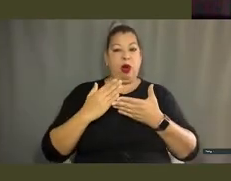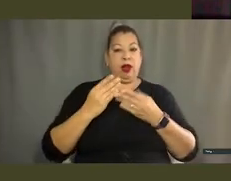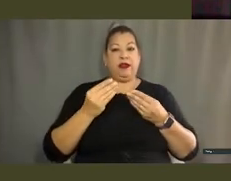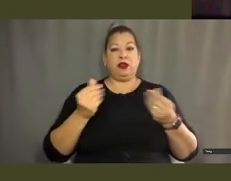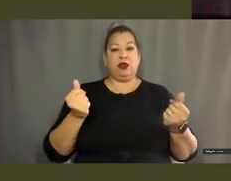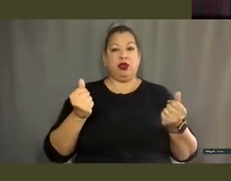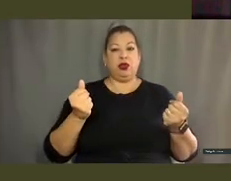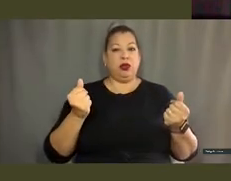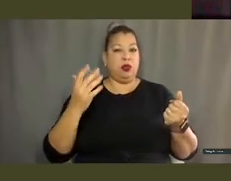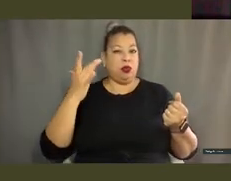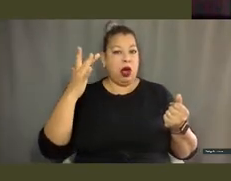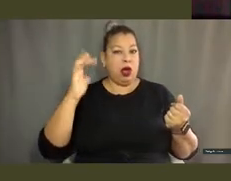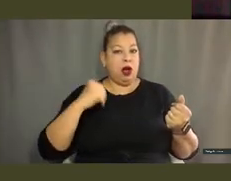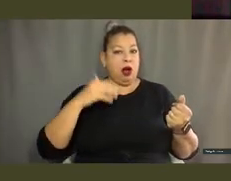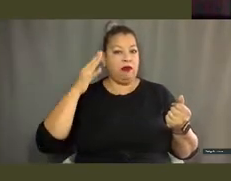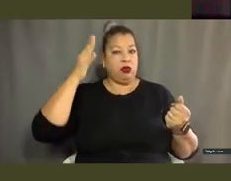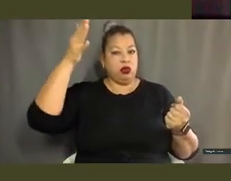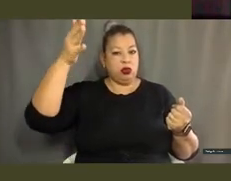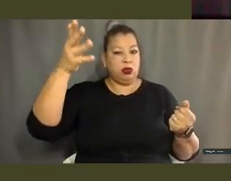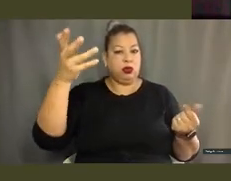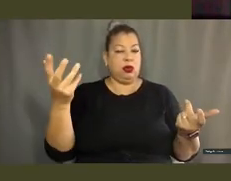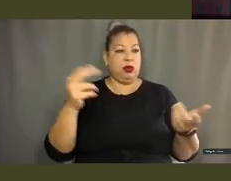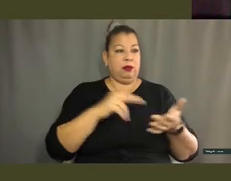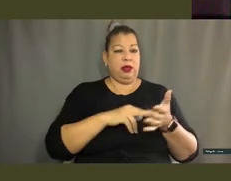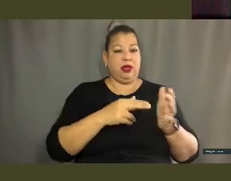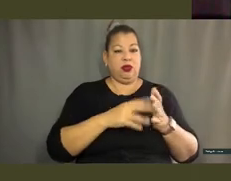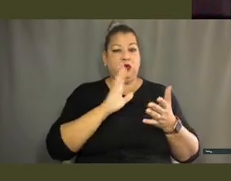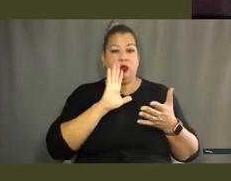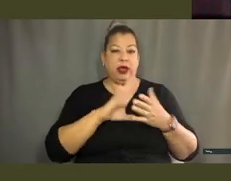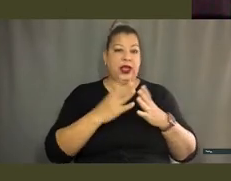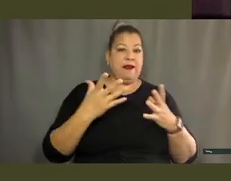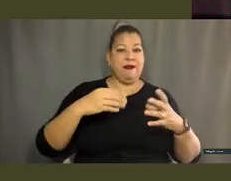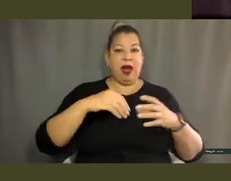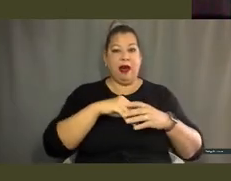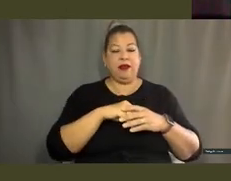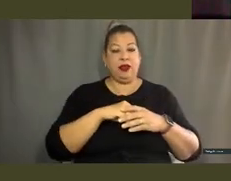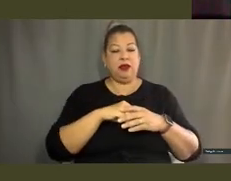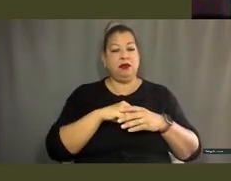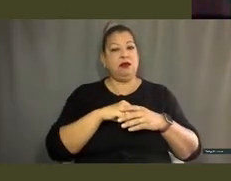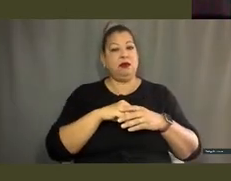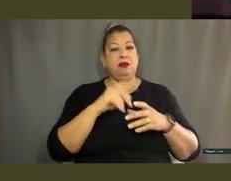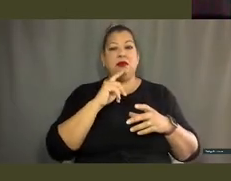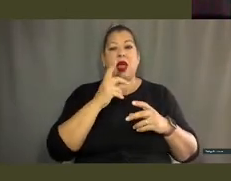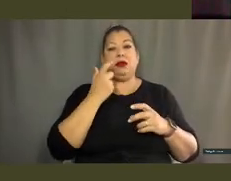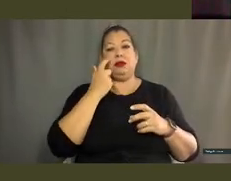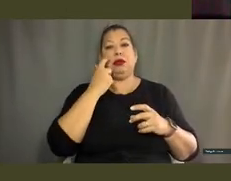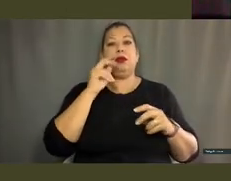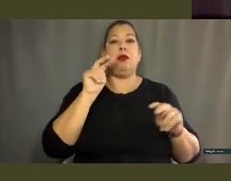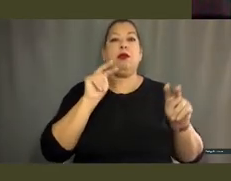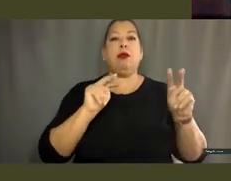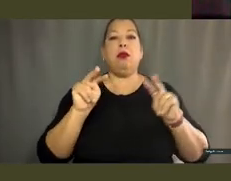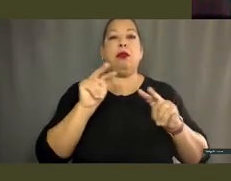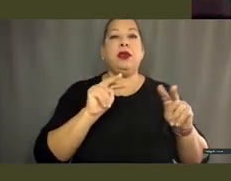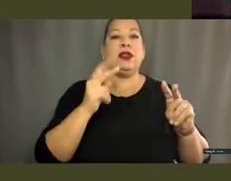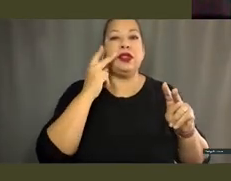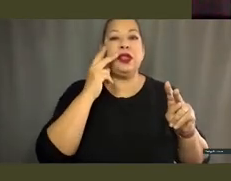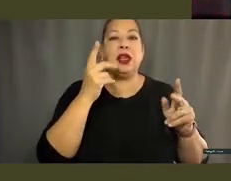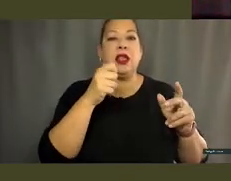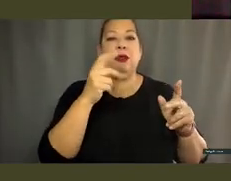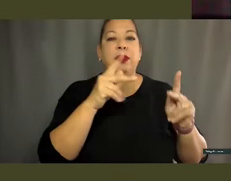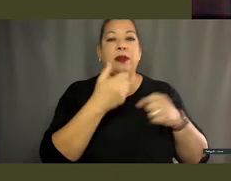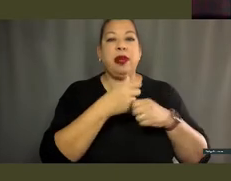their tomorrow, you know, to be in the room and not outside the room where decisions are making, to be in